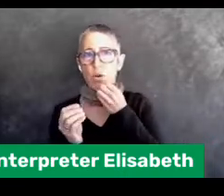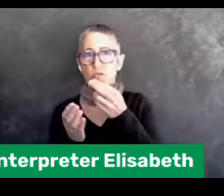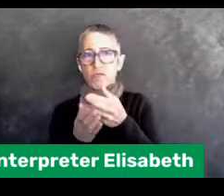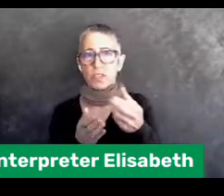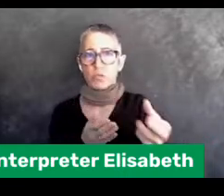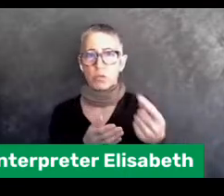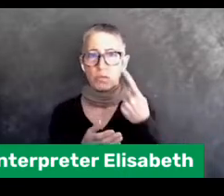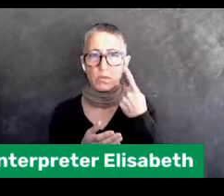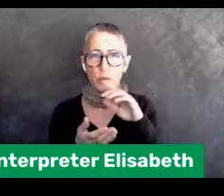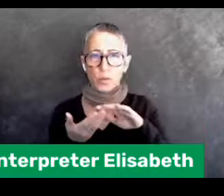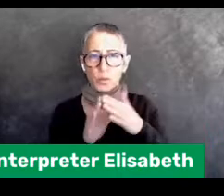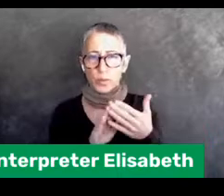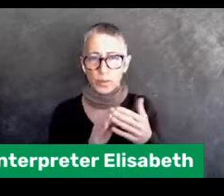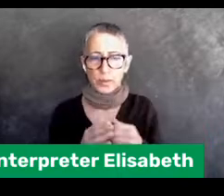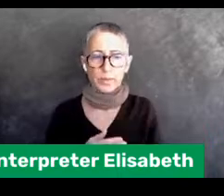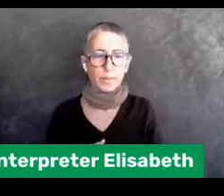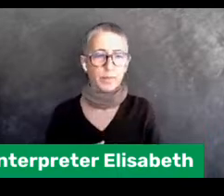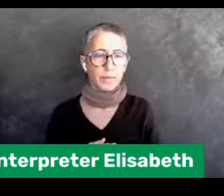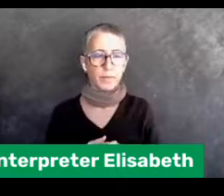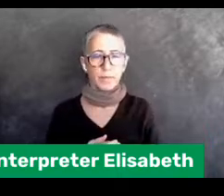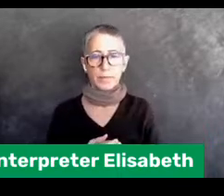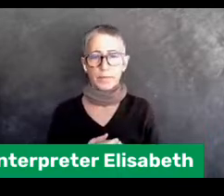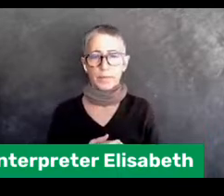our community.